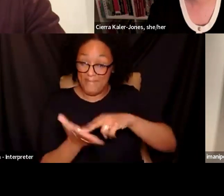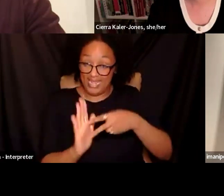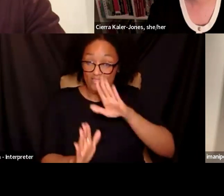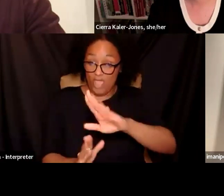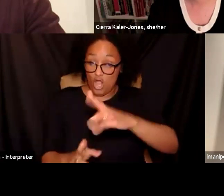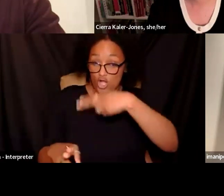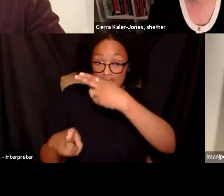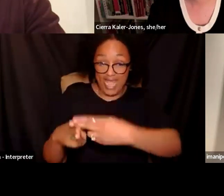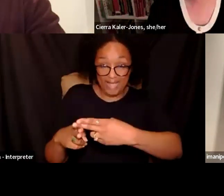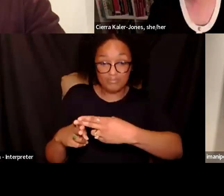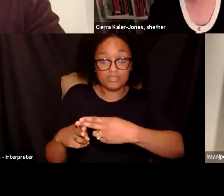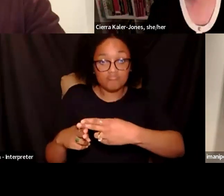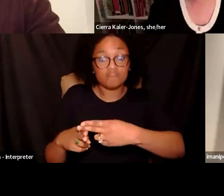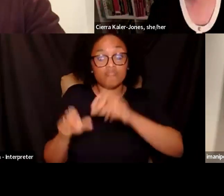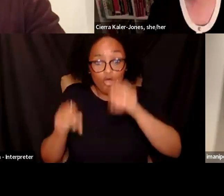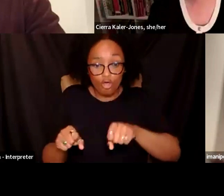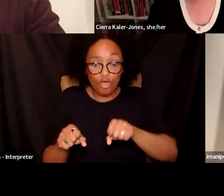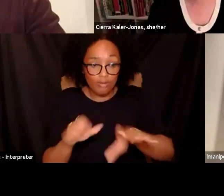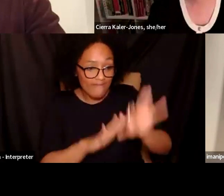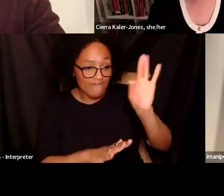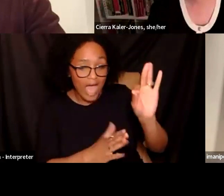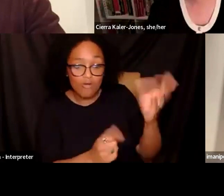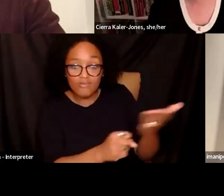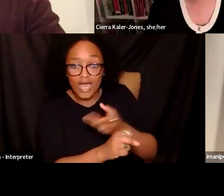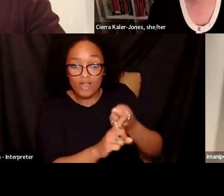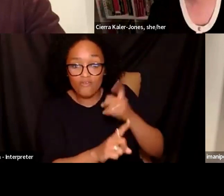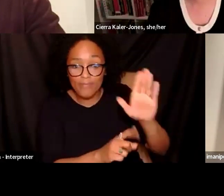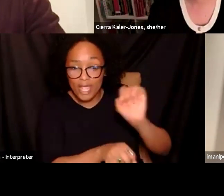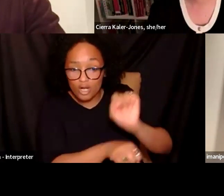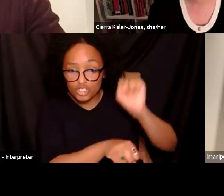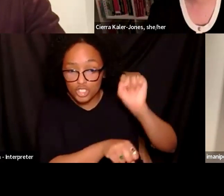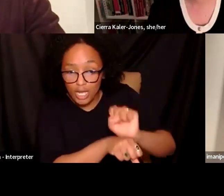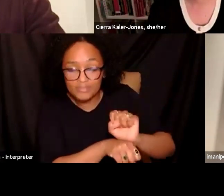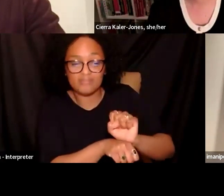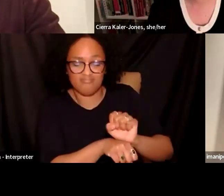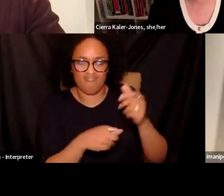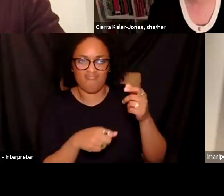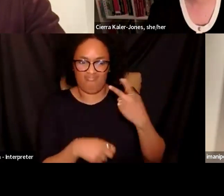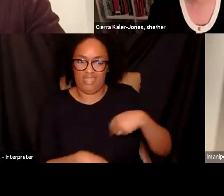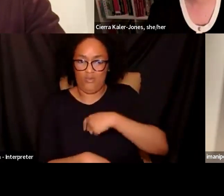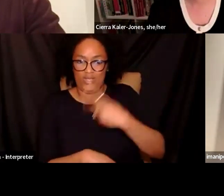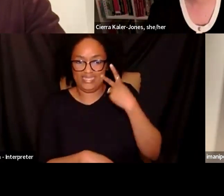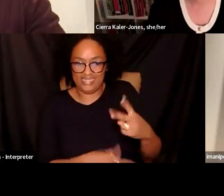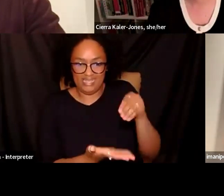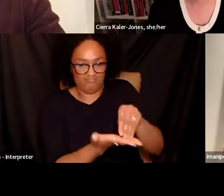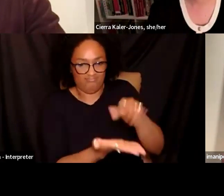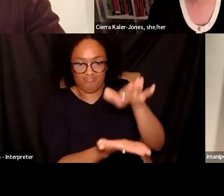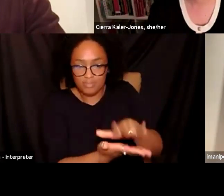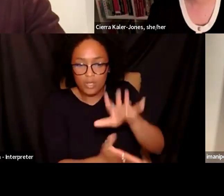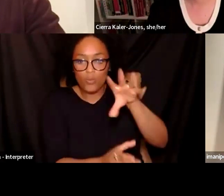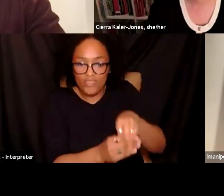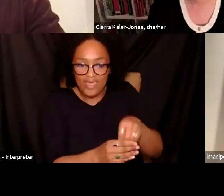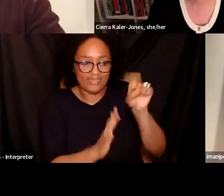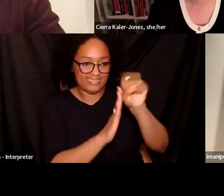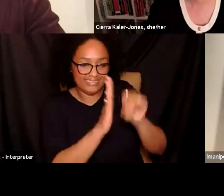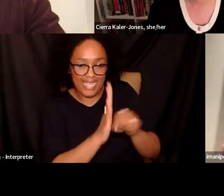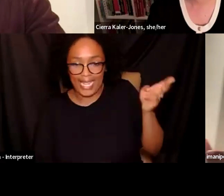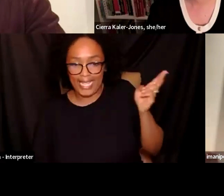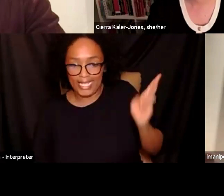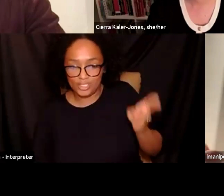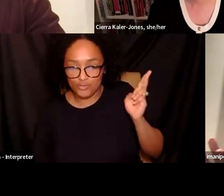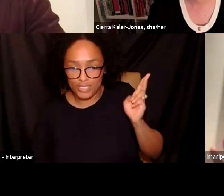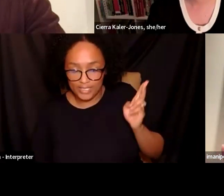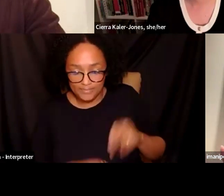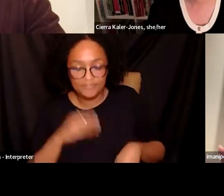teachers after desegregation, which is also documented in lots of these state histories. What's remarkable is that they